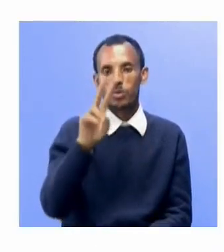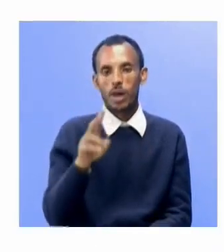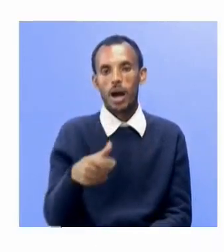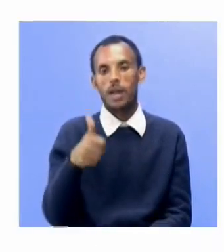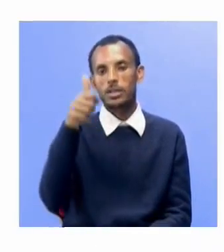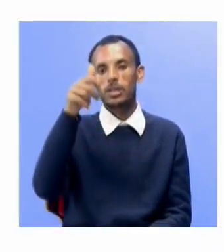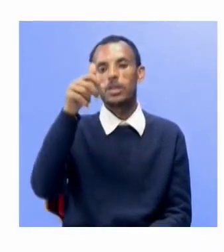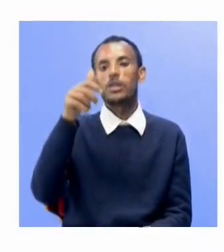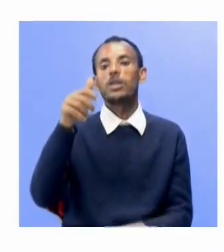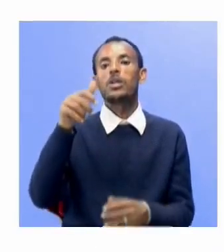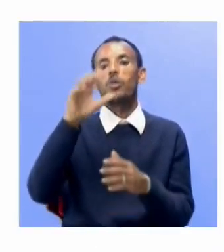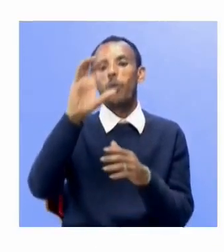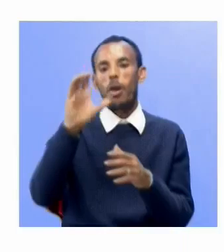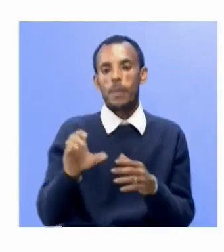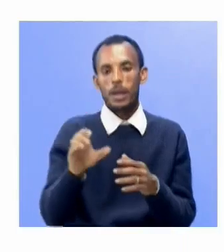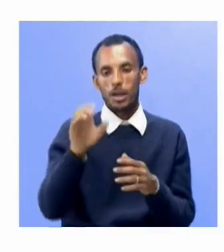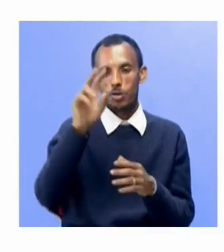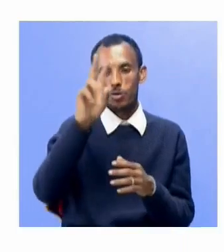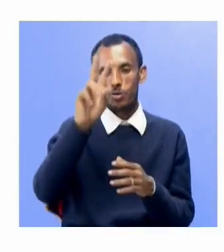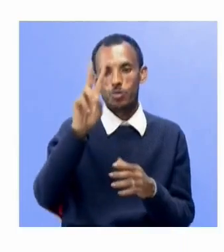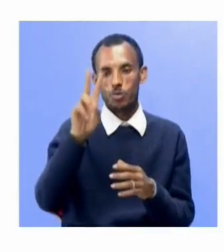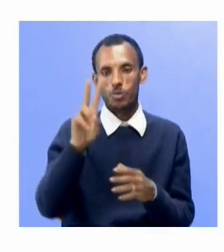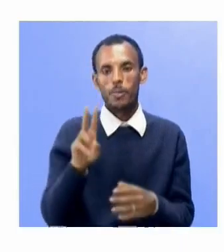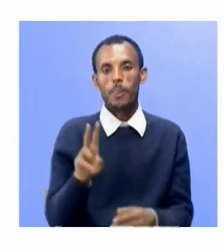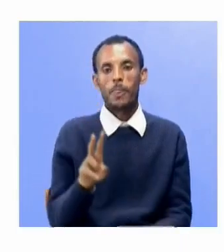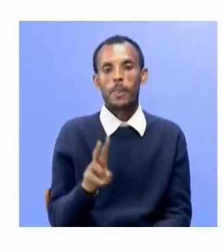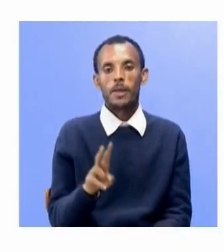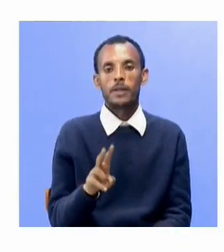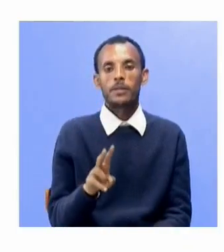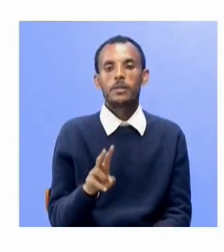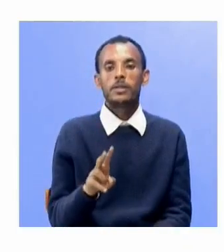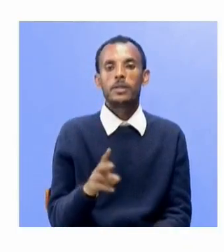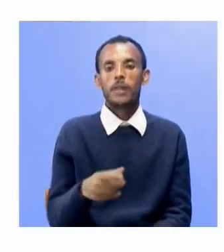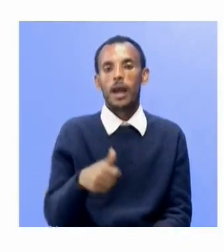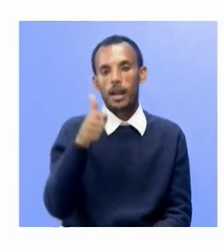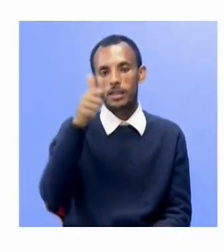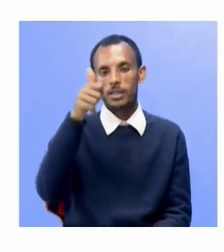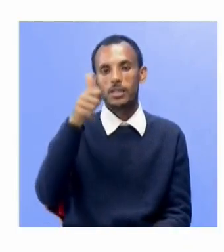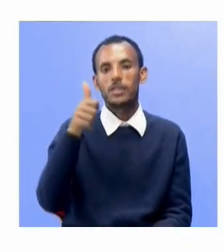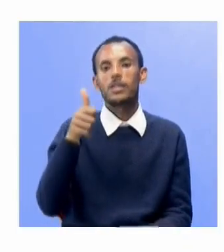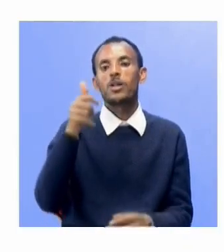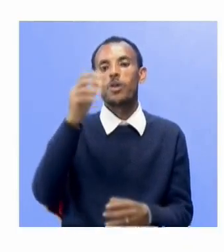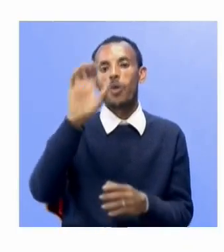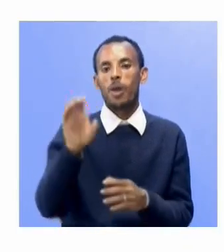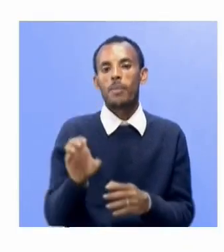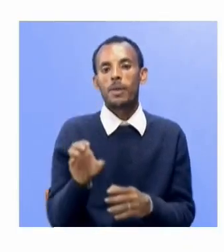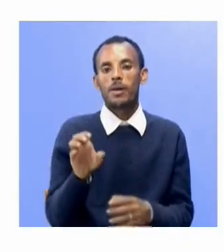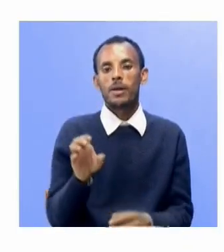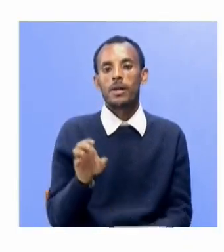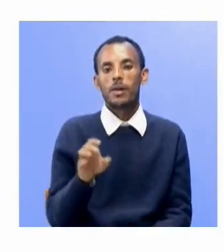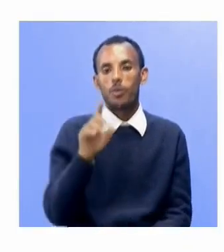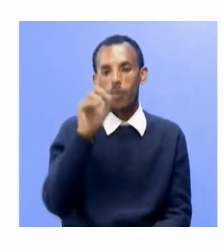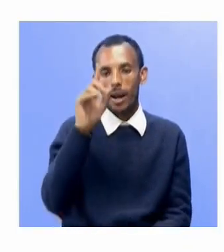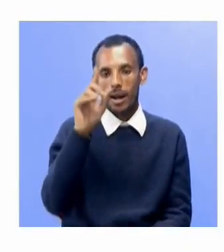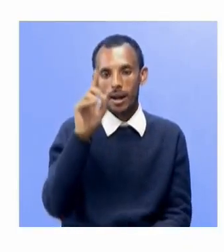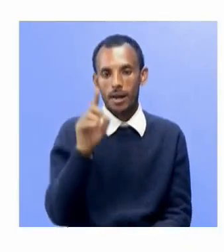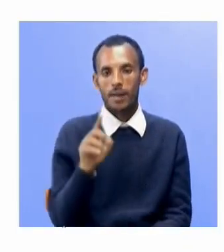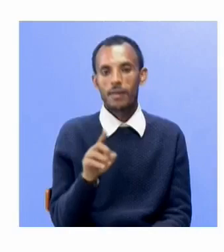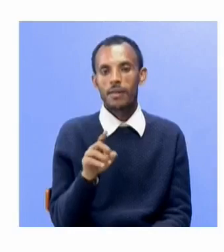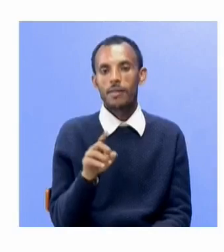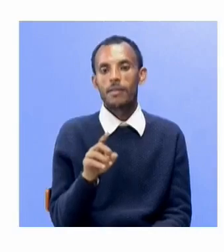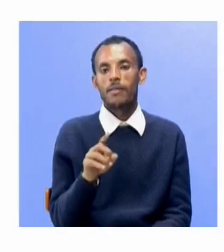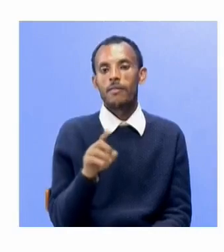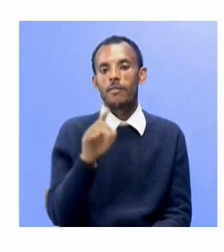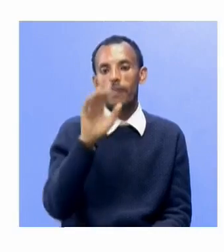two 41. So, okay, here we have 41. So